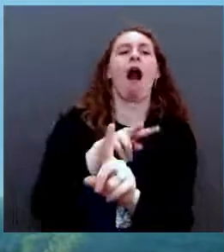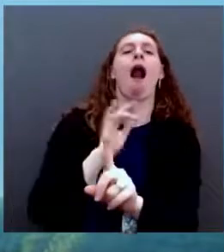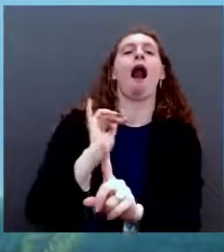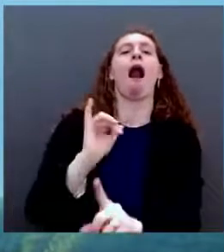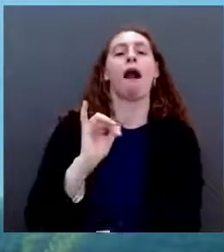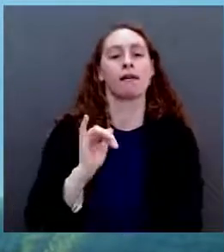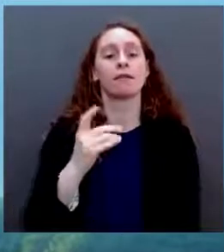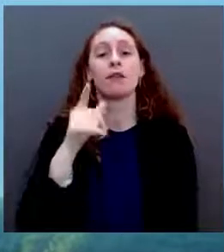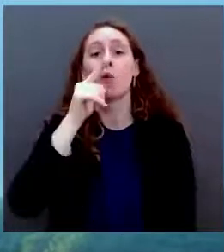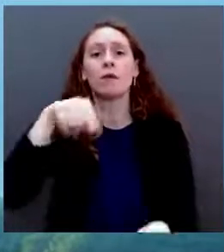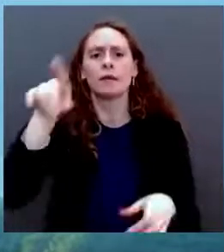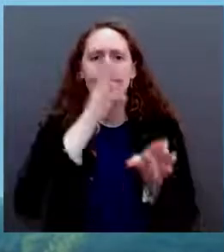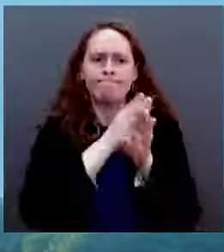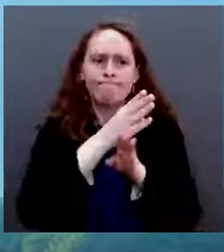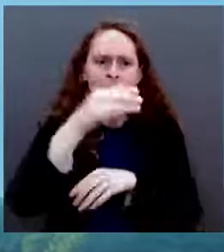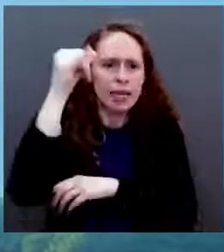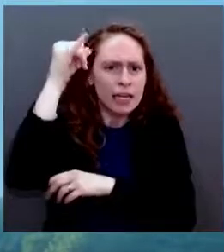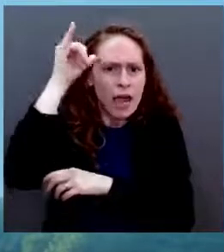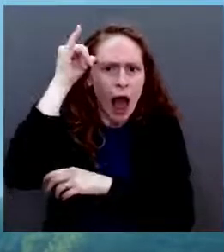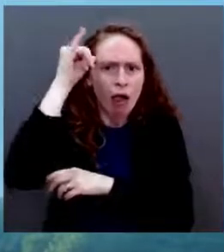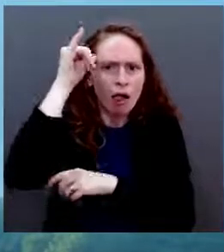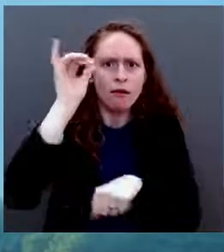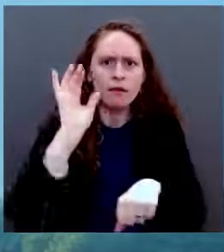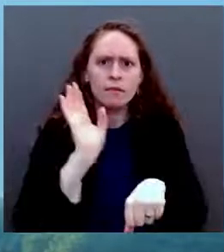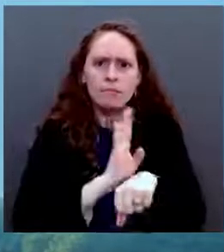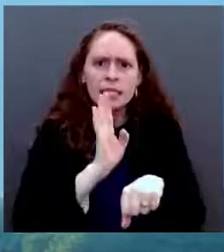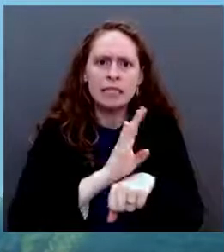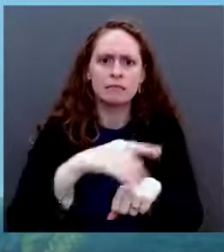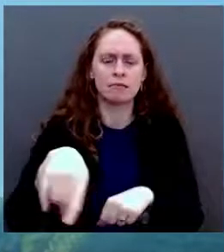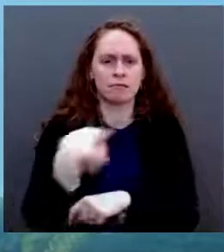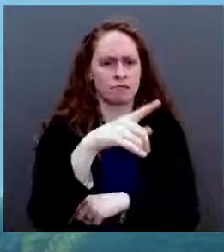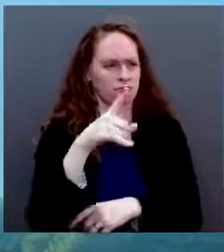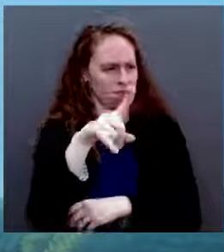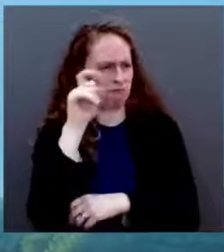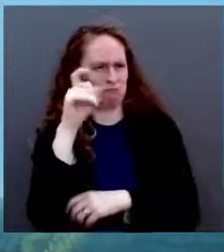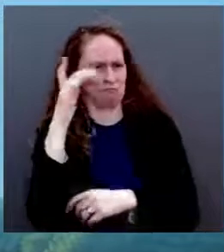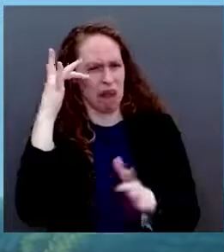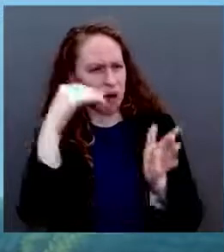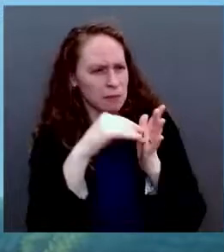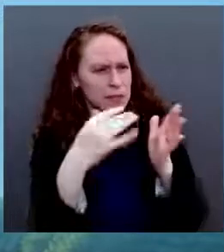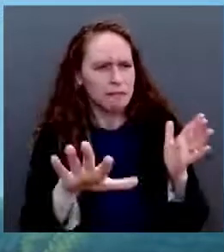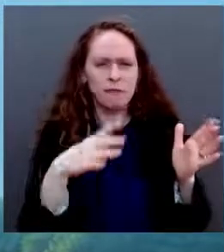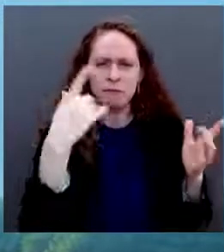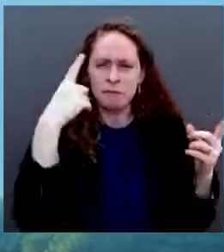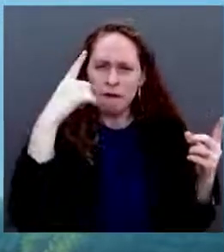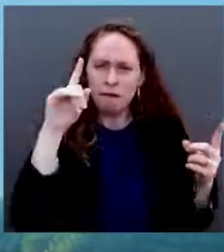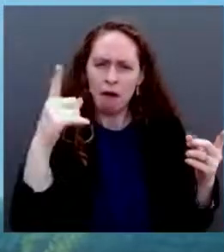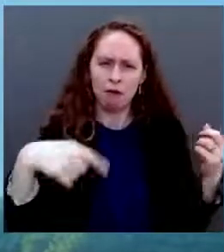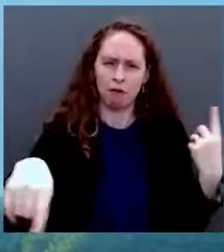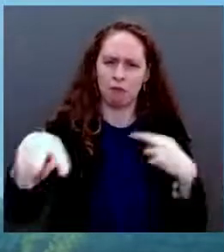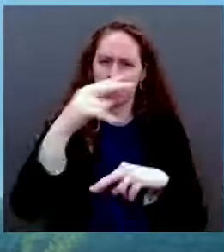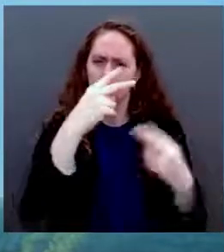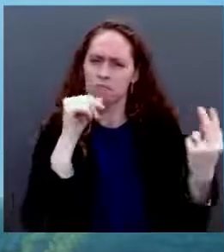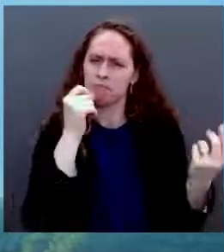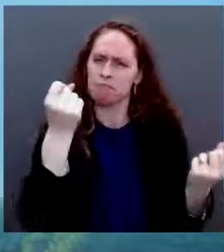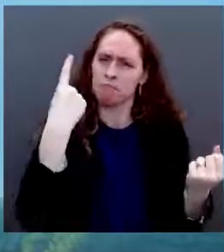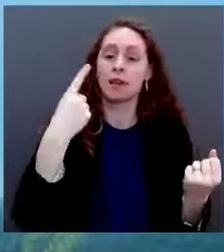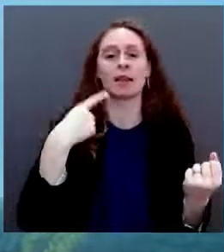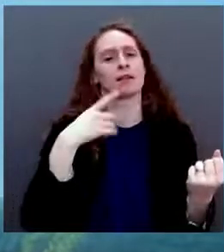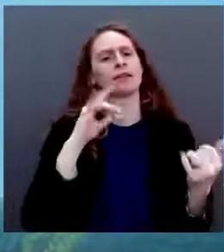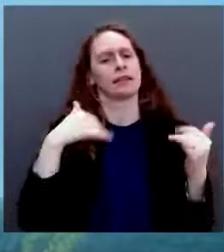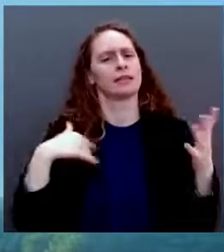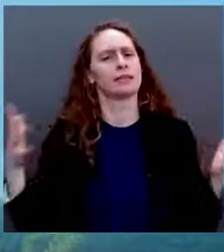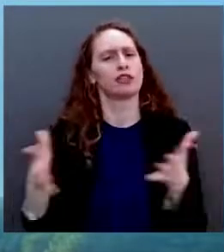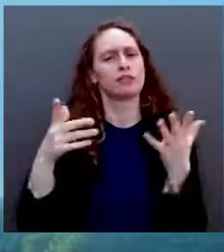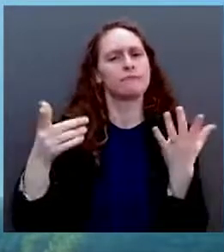the Department of Agriculture took steps to address this, and we're going to keep pushing. And I'm pleased to see that Congress is